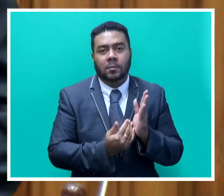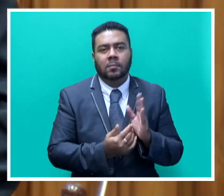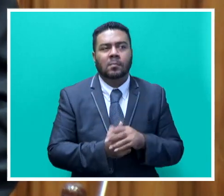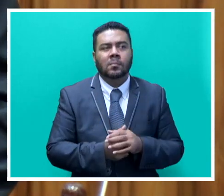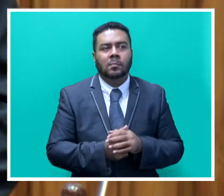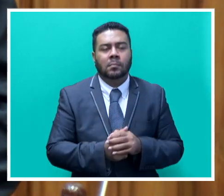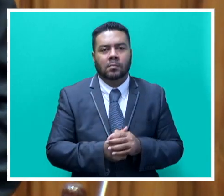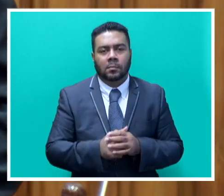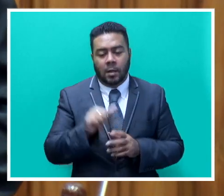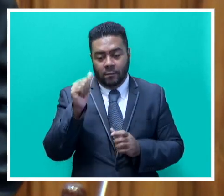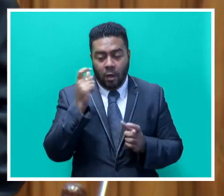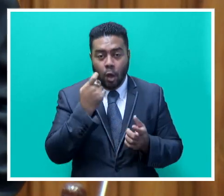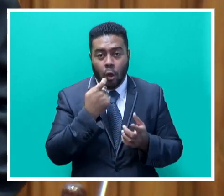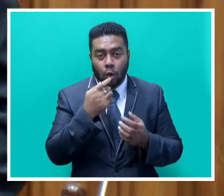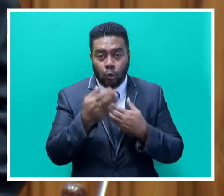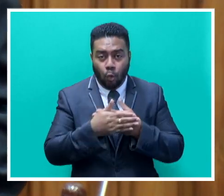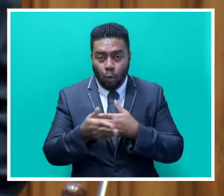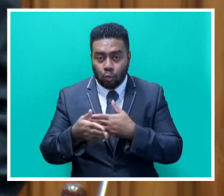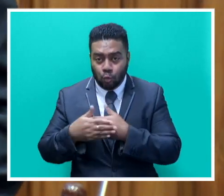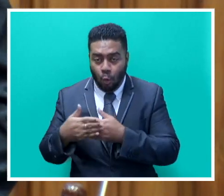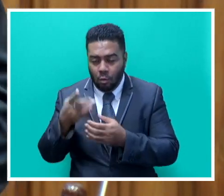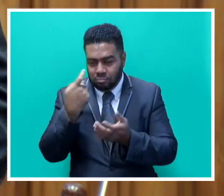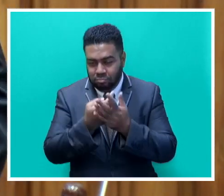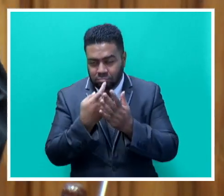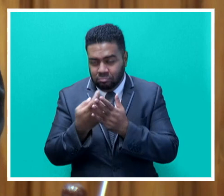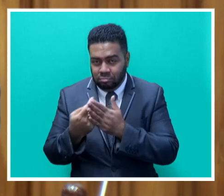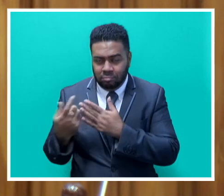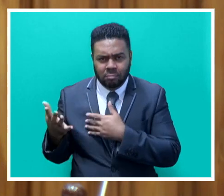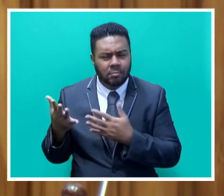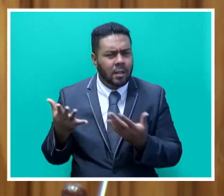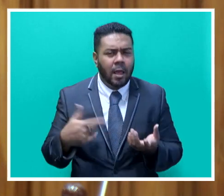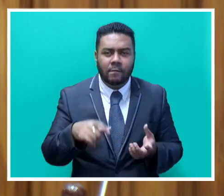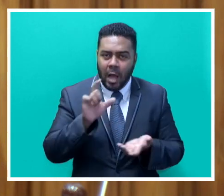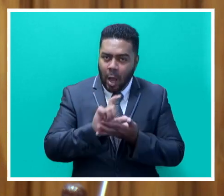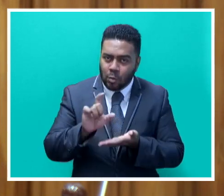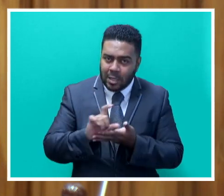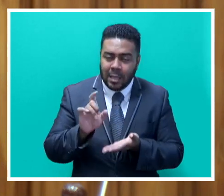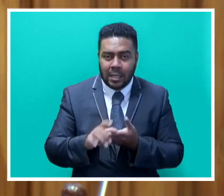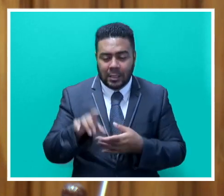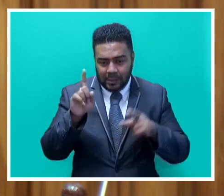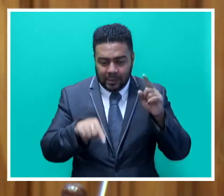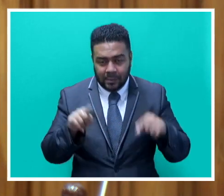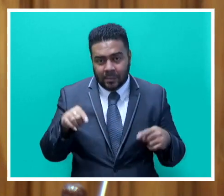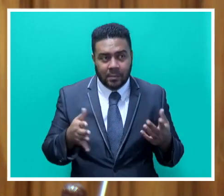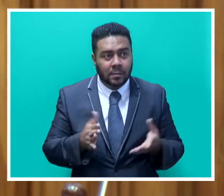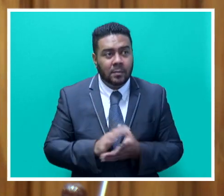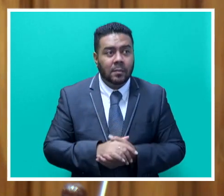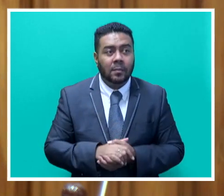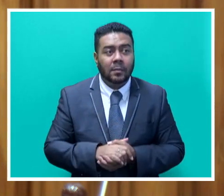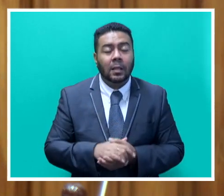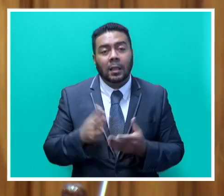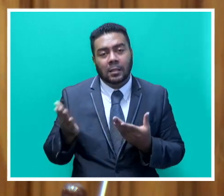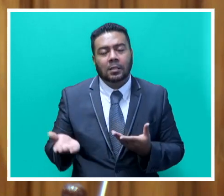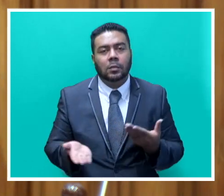profiling and even door-to-door profiling. There's evaluation, they provide counselling, data analysis, and this is sent back to the